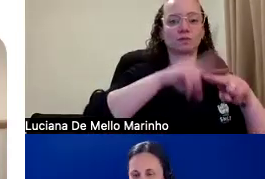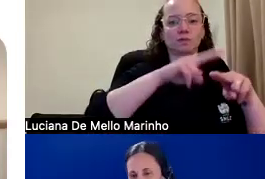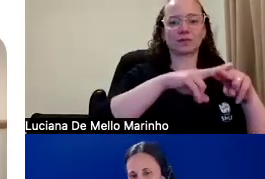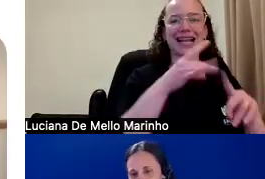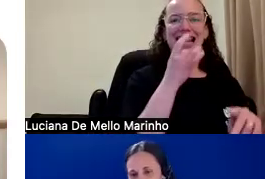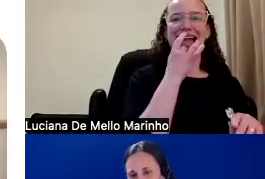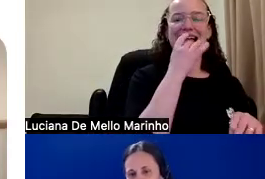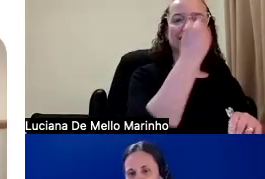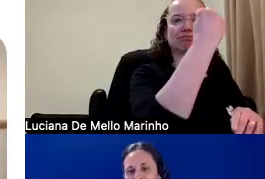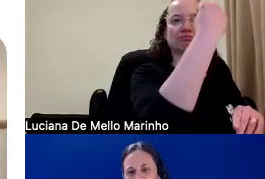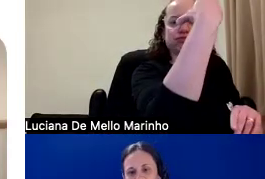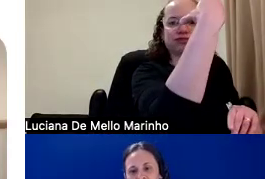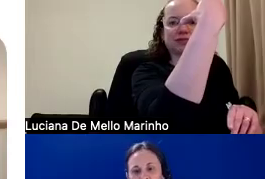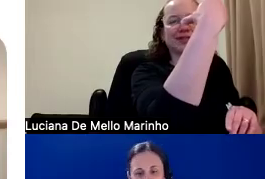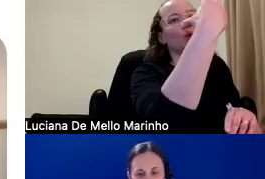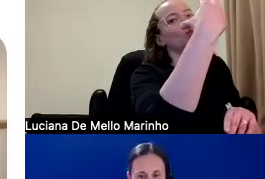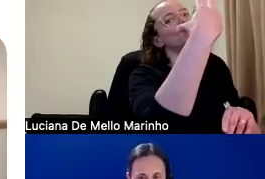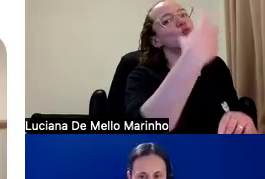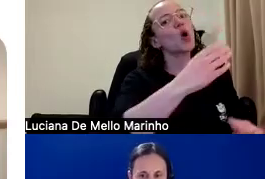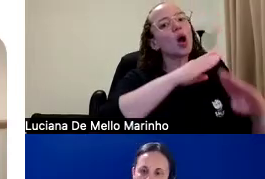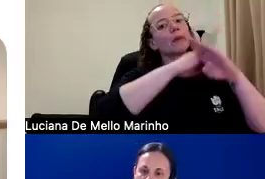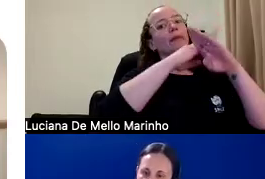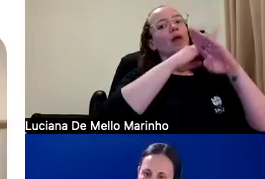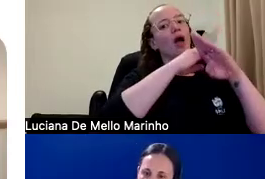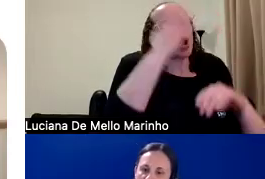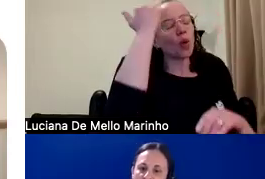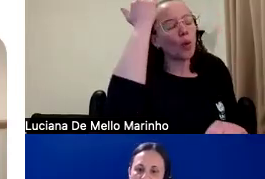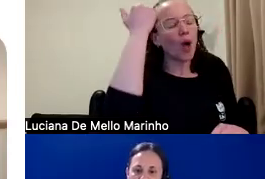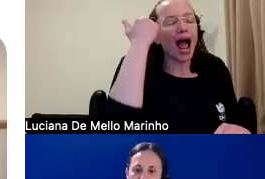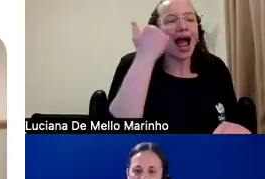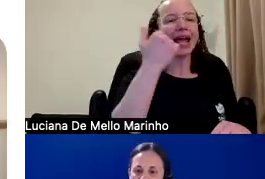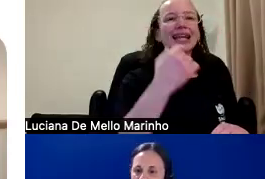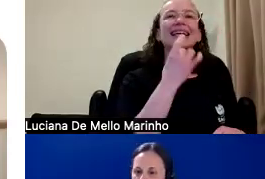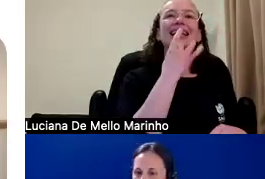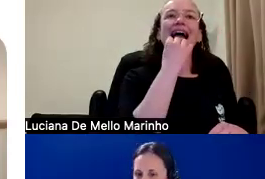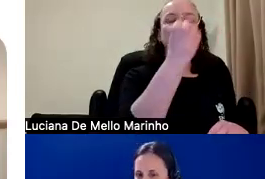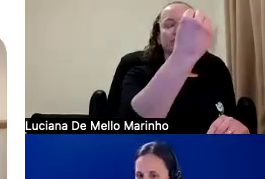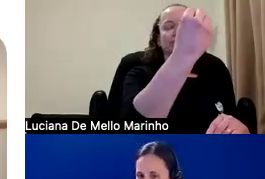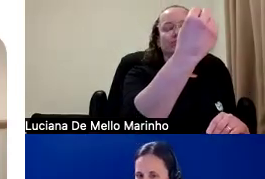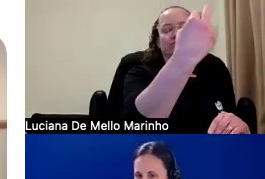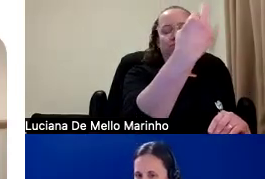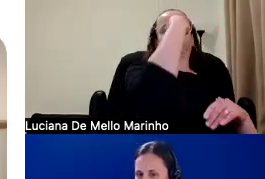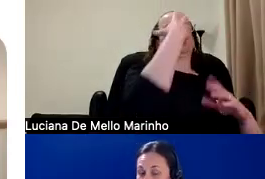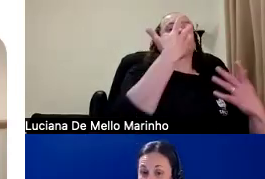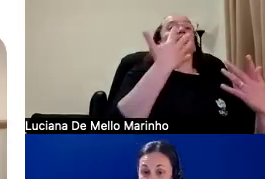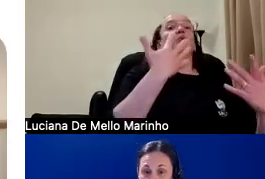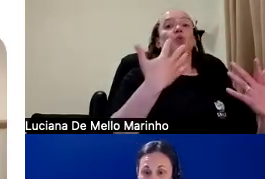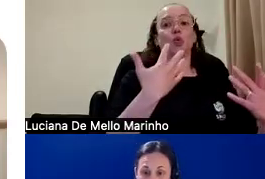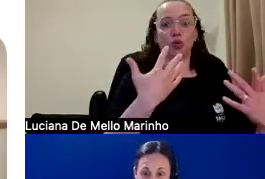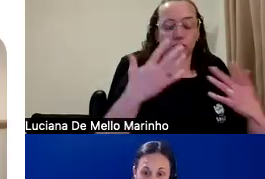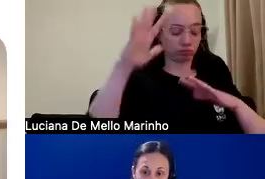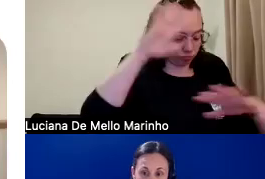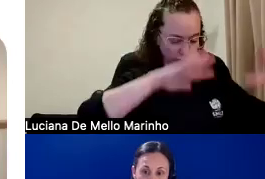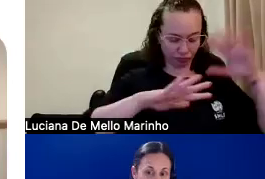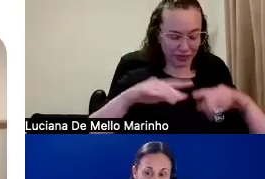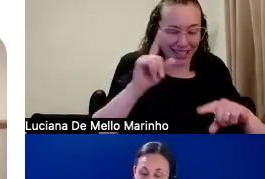like the headband, and sometimes on the chair there is the light. So there are very protective now because the light is bright and